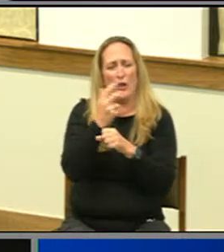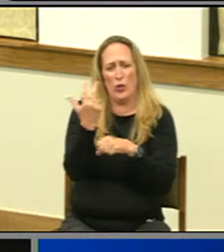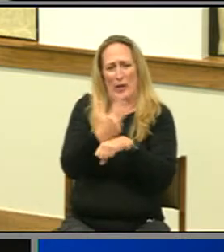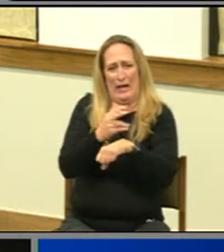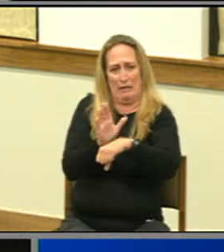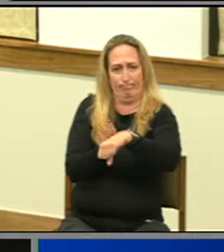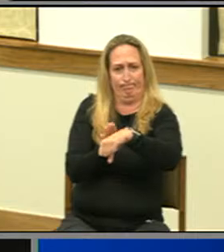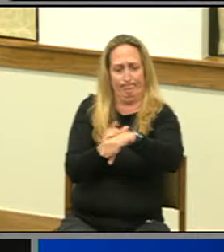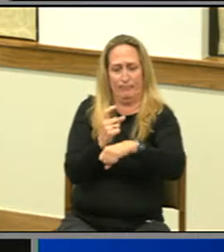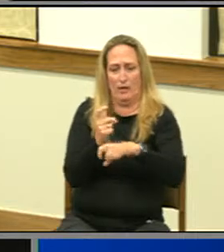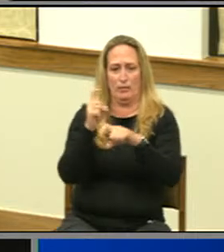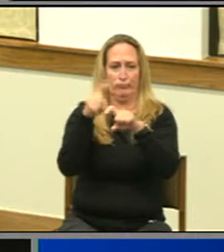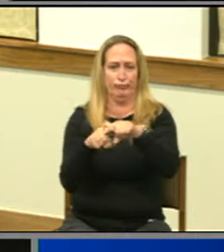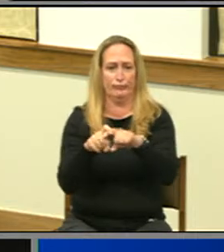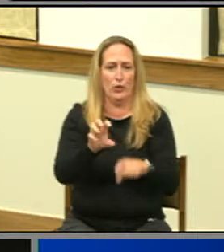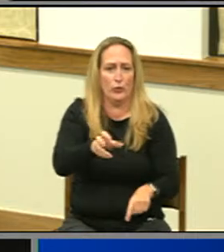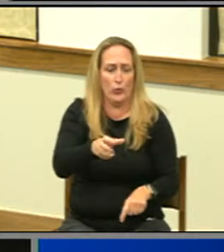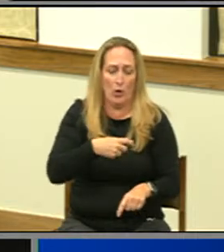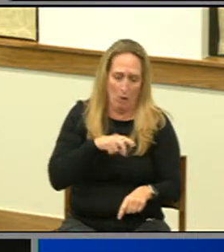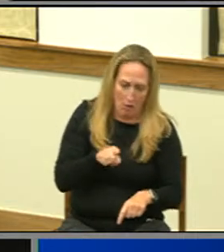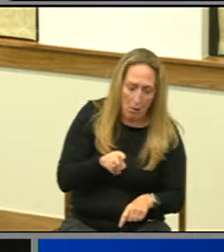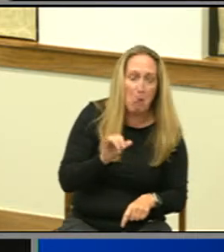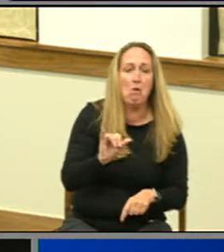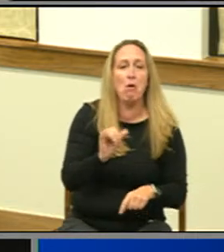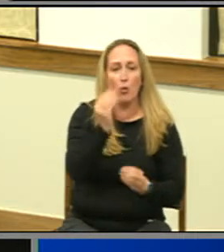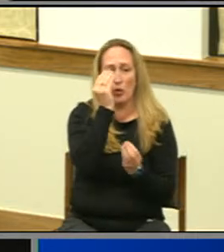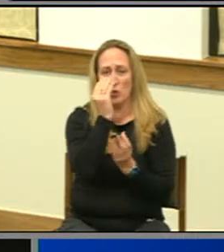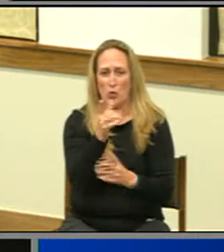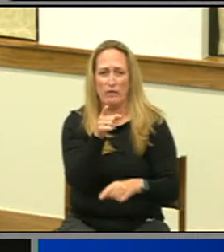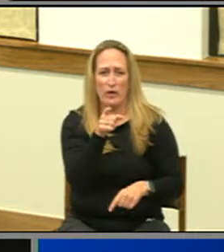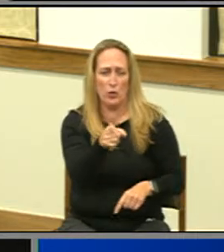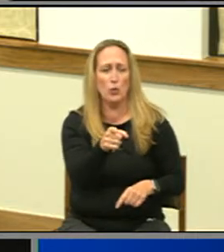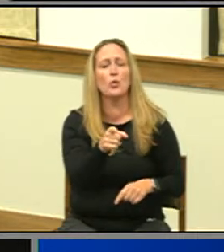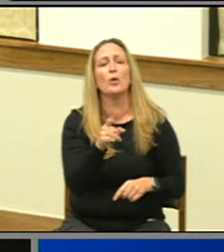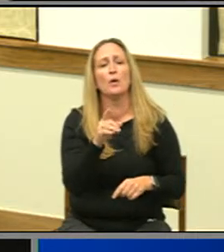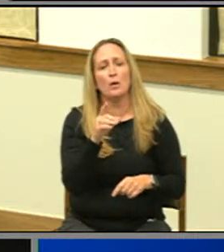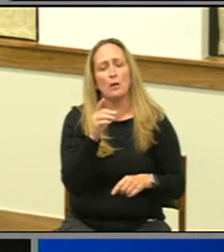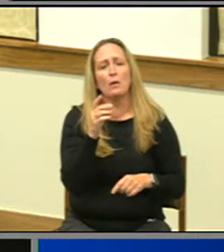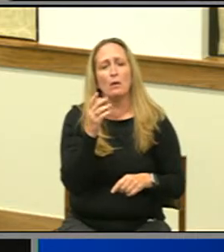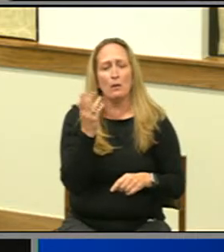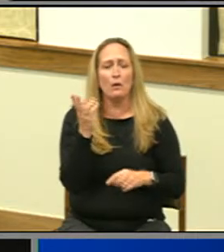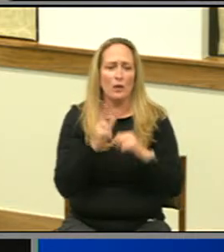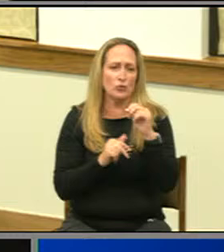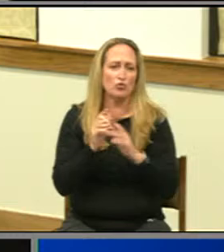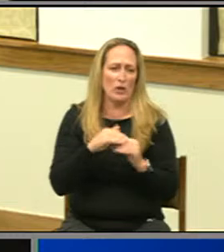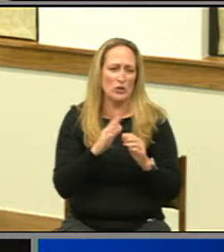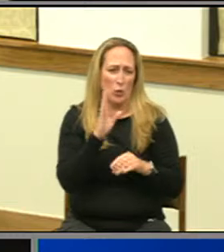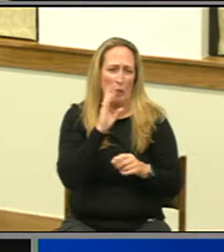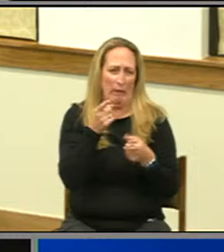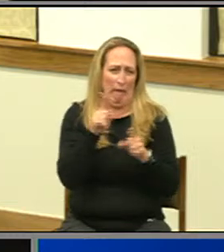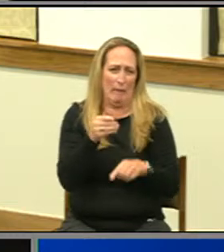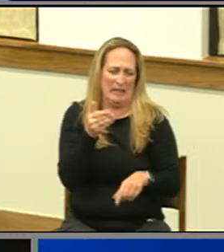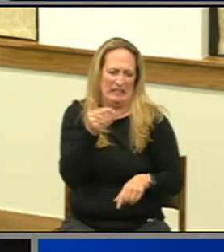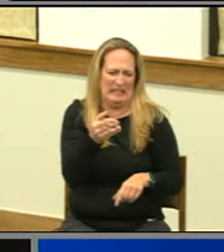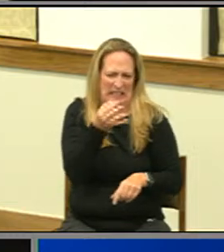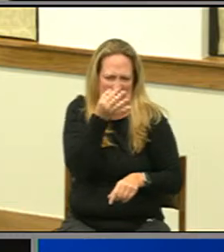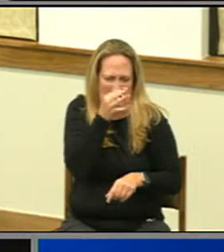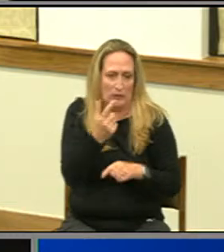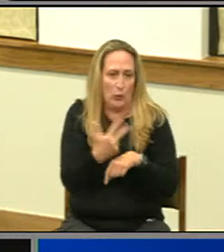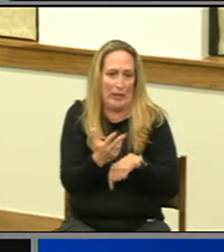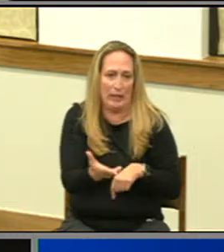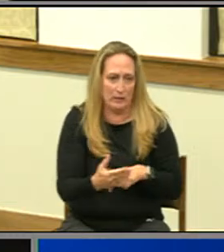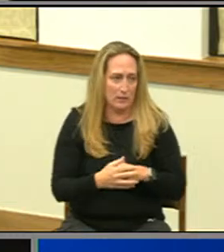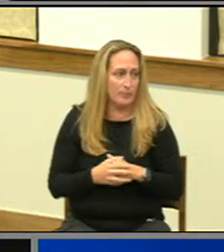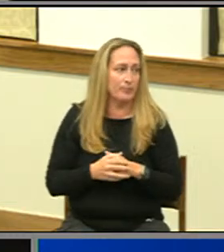3-day door hanger on your doors, which will notify you of construction activity starting 3 days